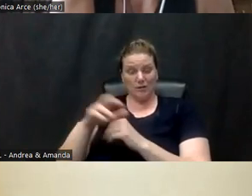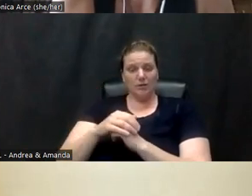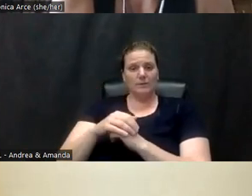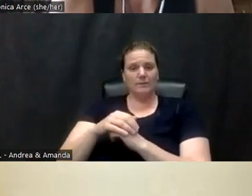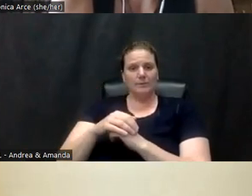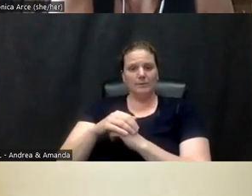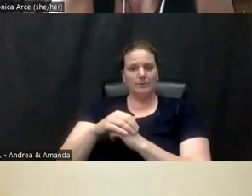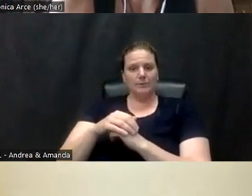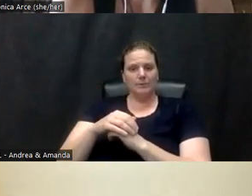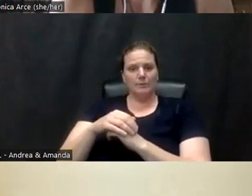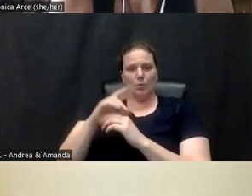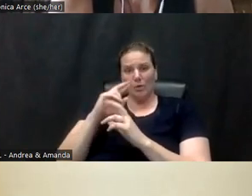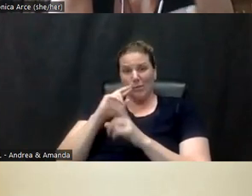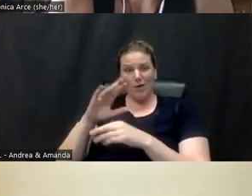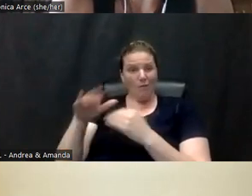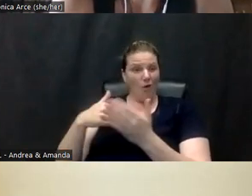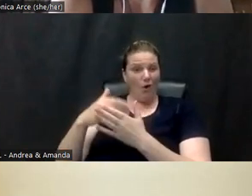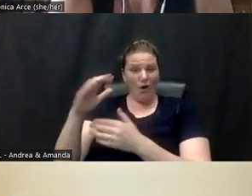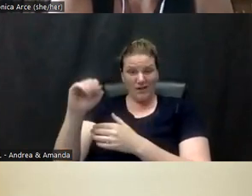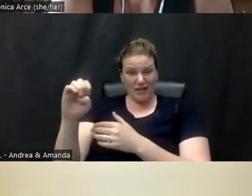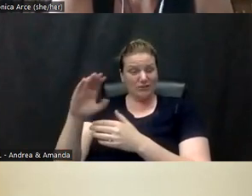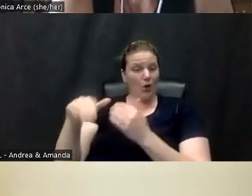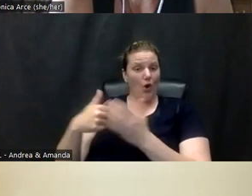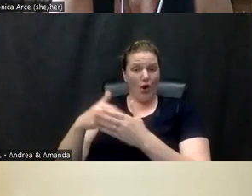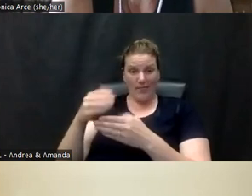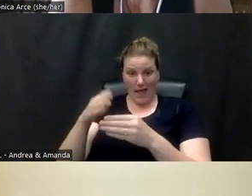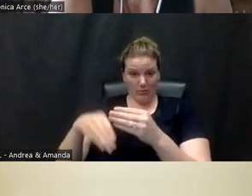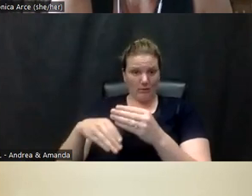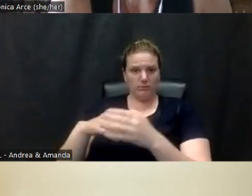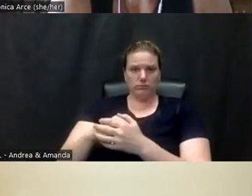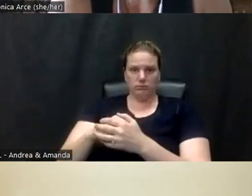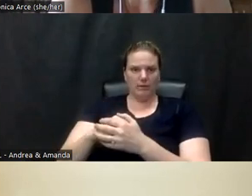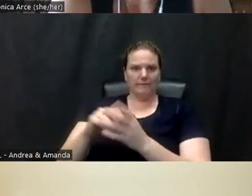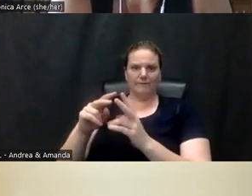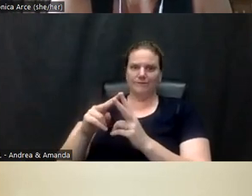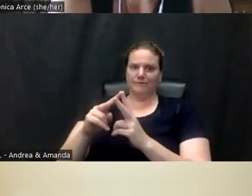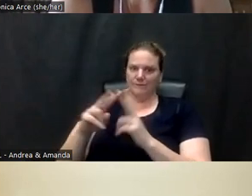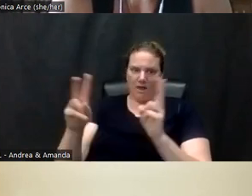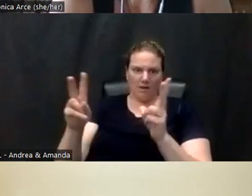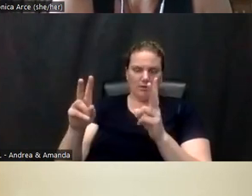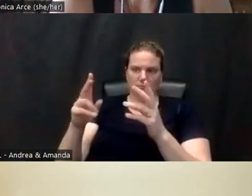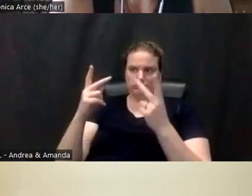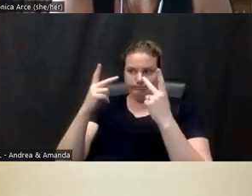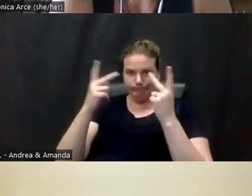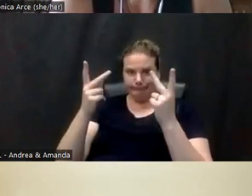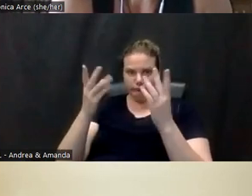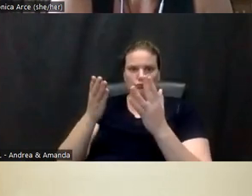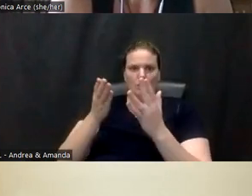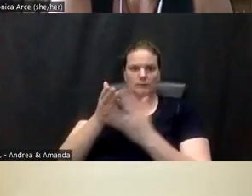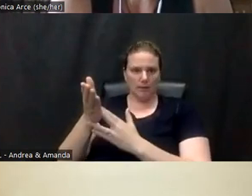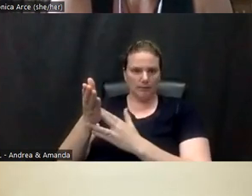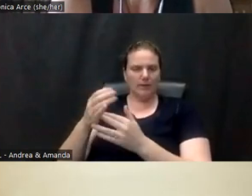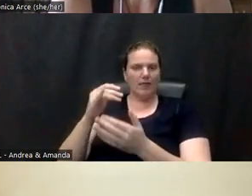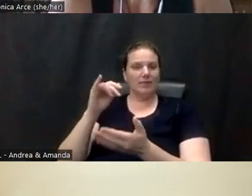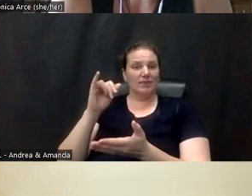The reporting of all the cases and all the outcomes. They're being very, very, very transparent. That I think